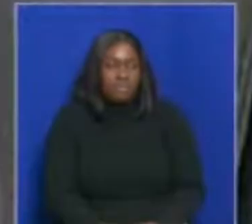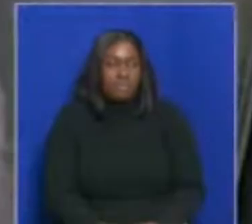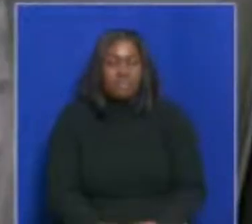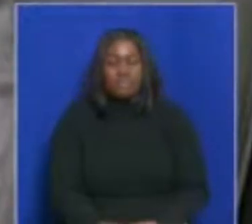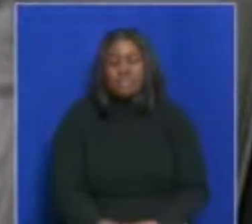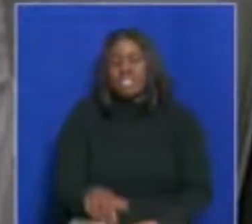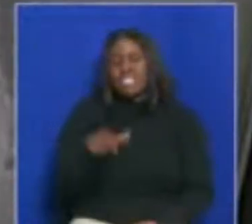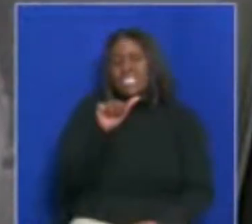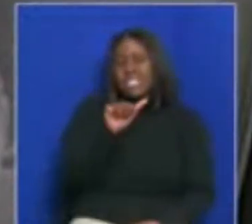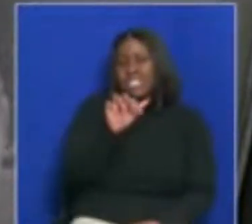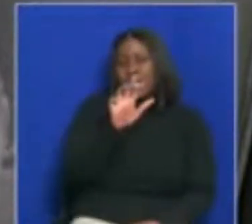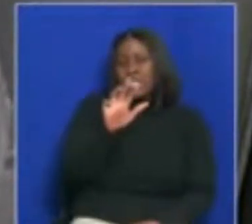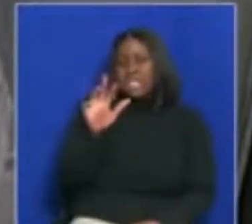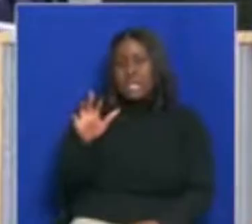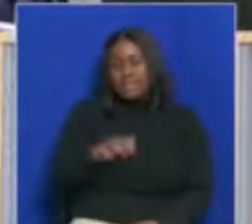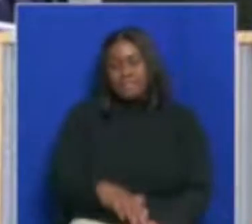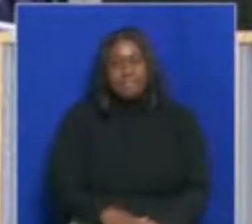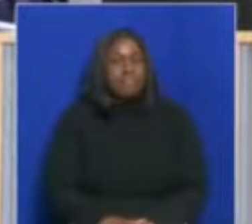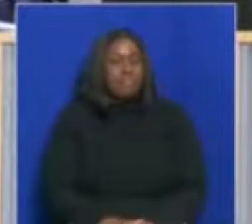699. That's correct.